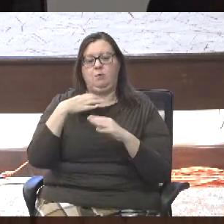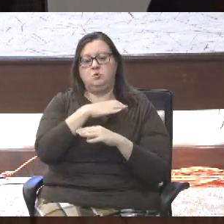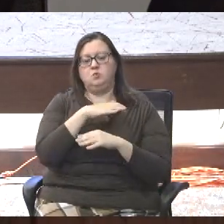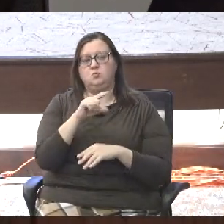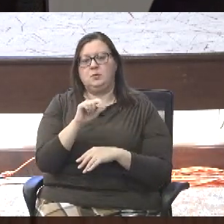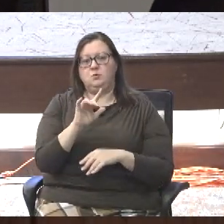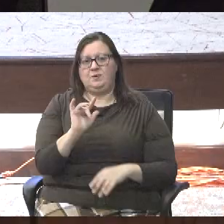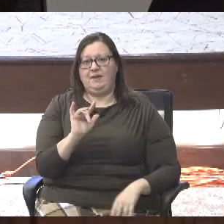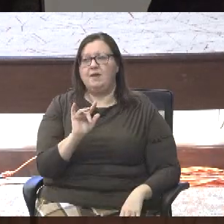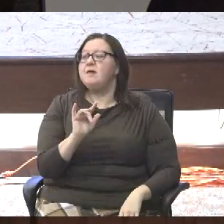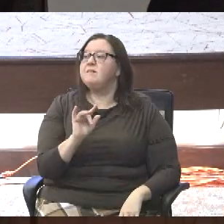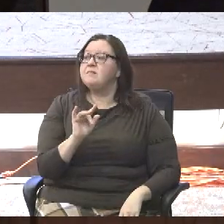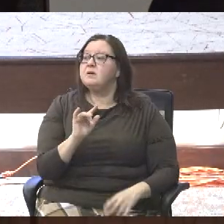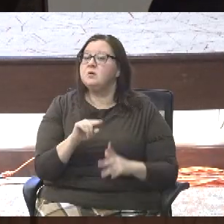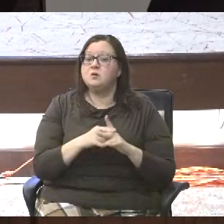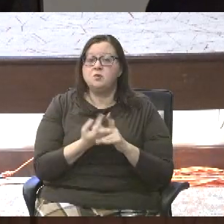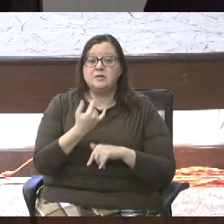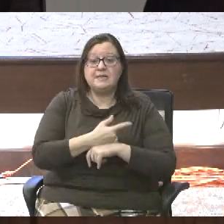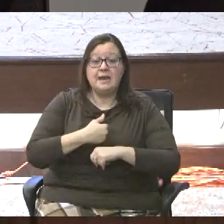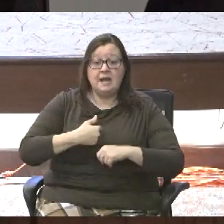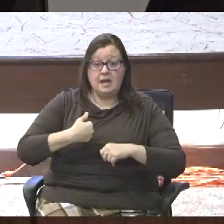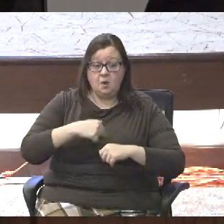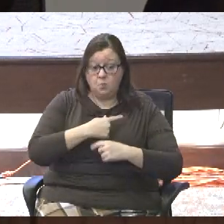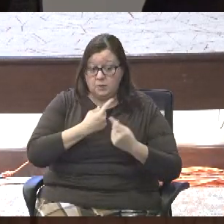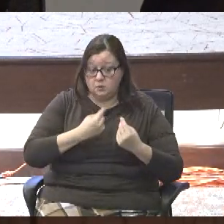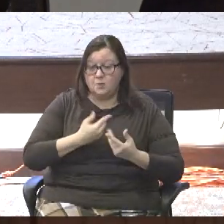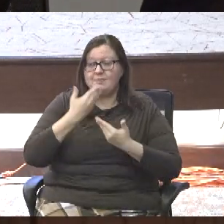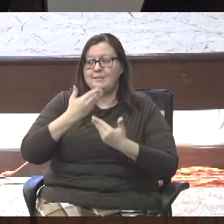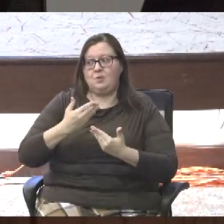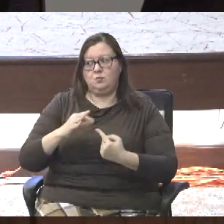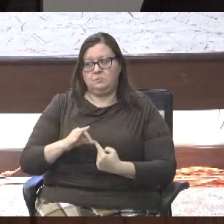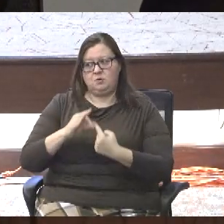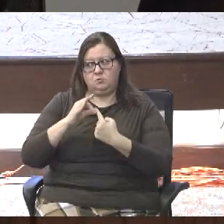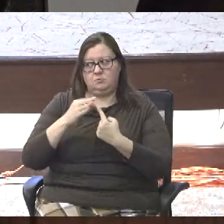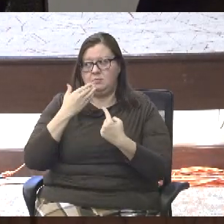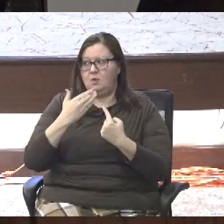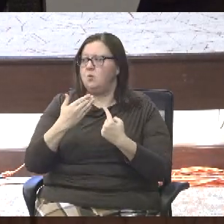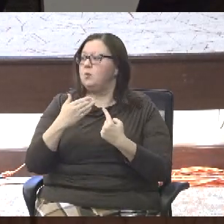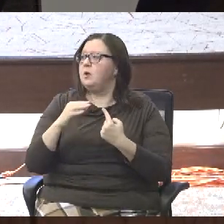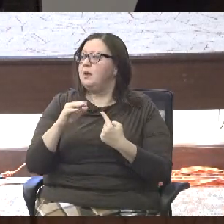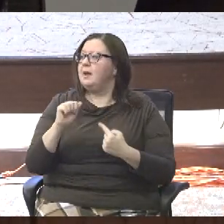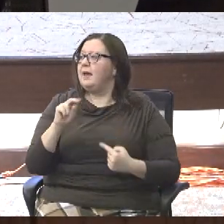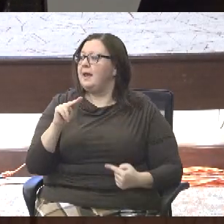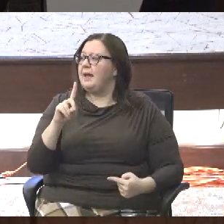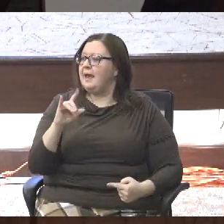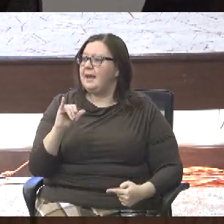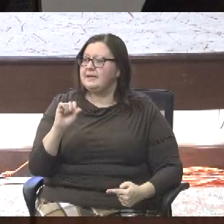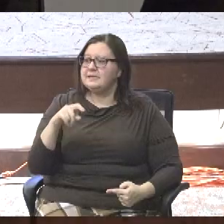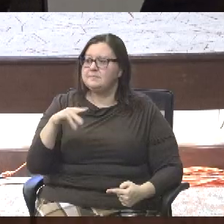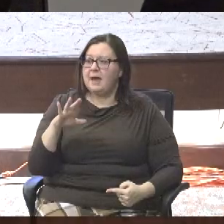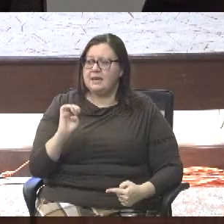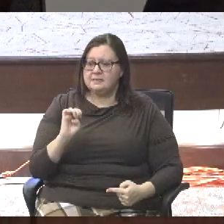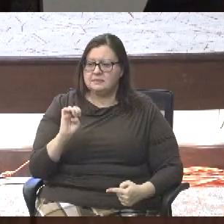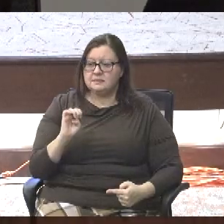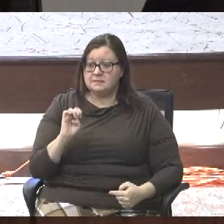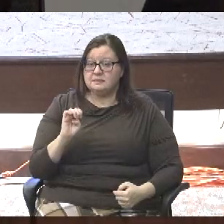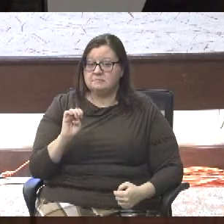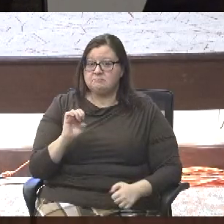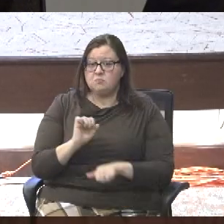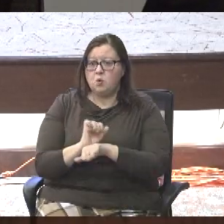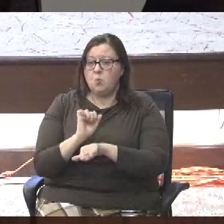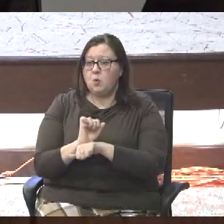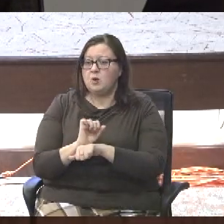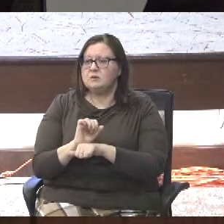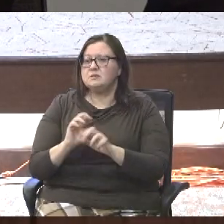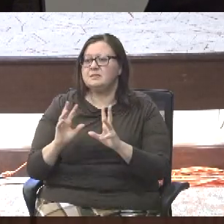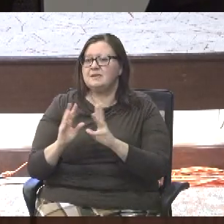to start the agenda today by saying a special thank you to Miss Mandy Spikes, who works in the